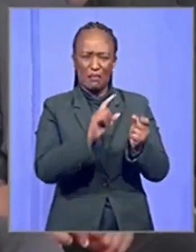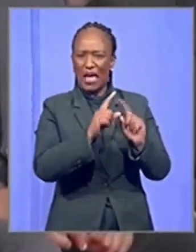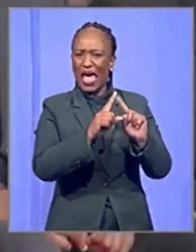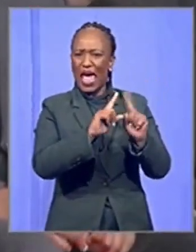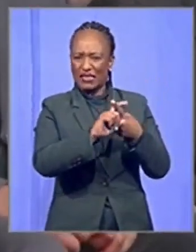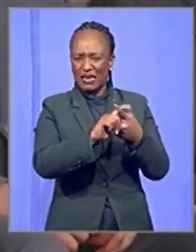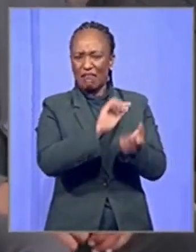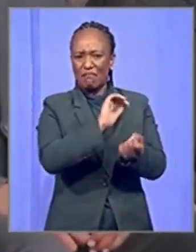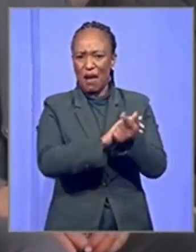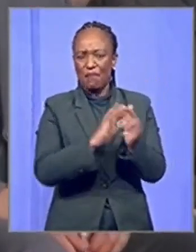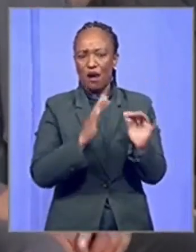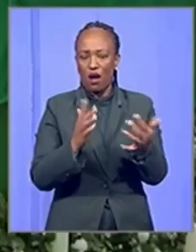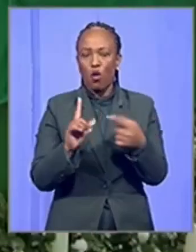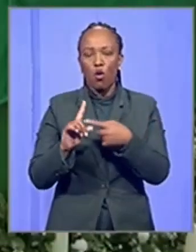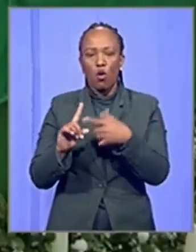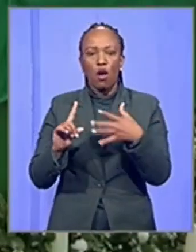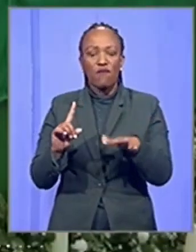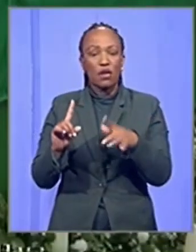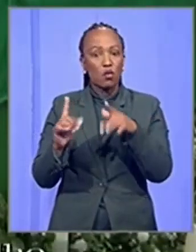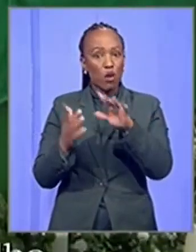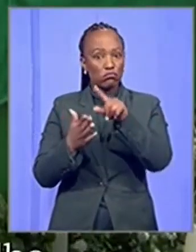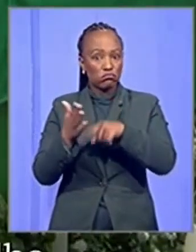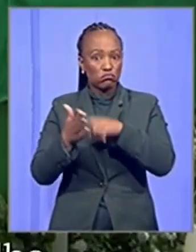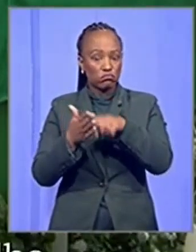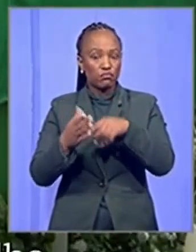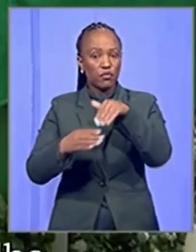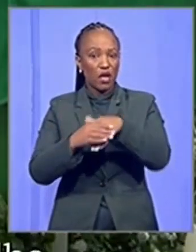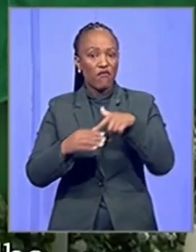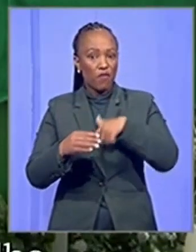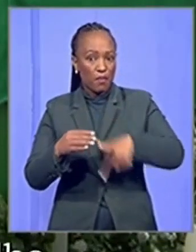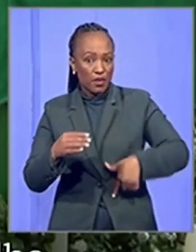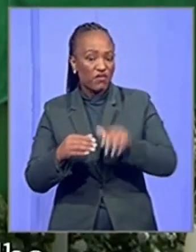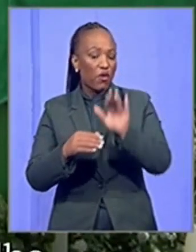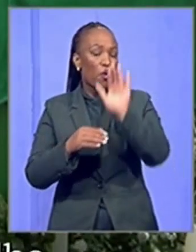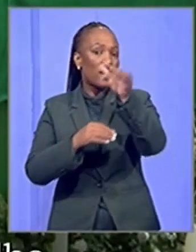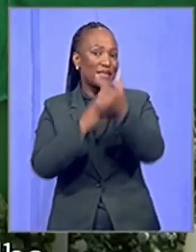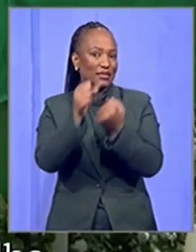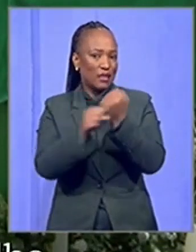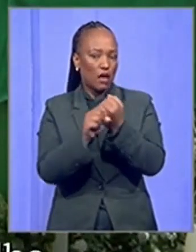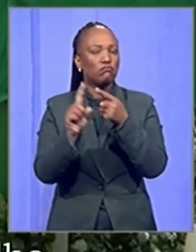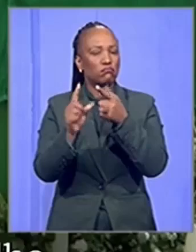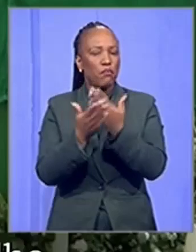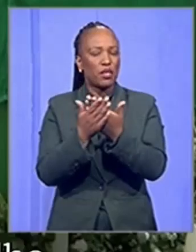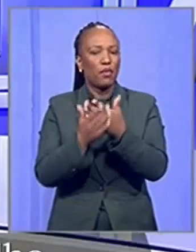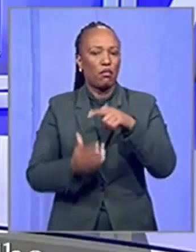jaaka ntlhopheng yo na le bokgoni mo ditlhophong tsa bopresidente tsa ngwaga o tlang.